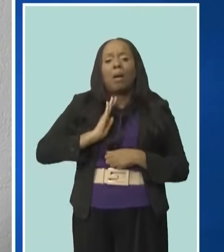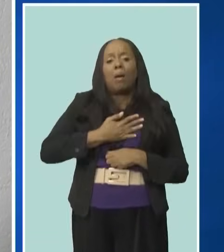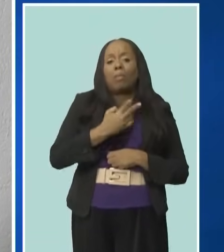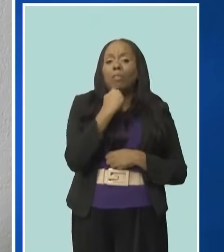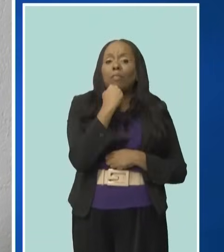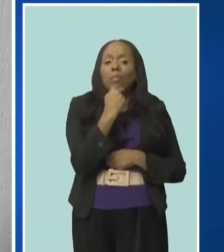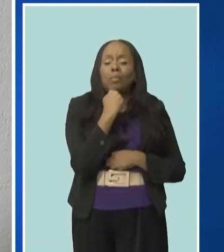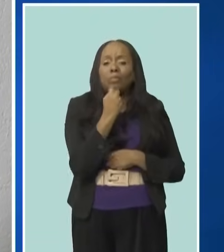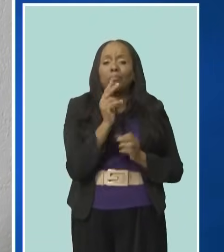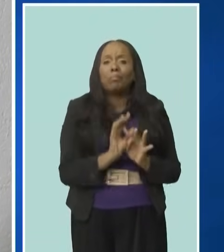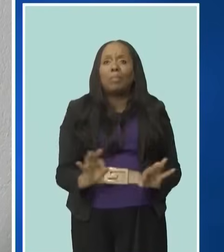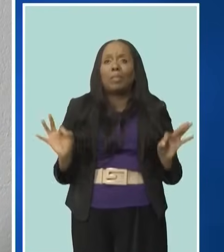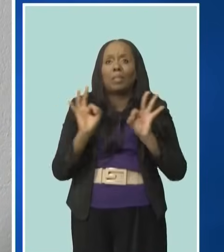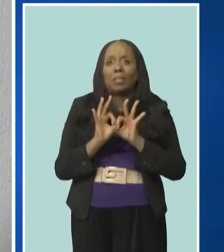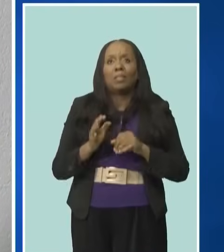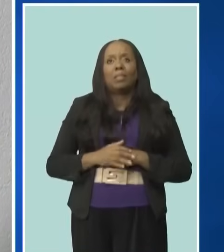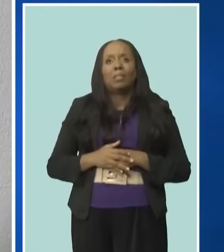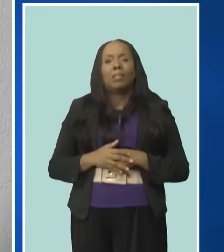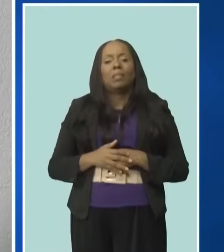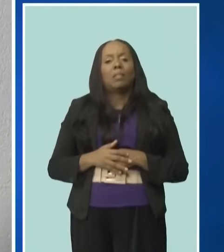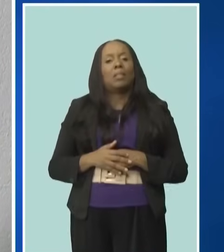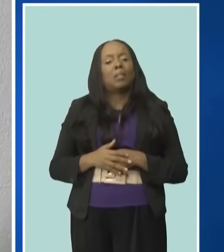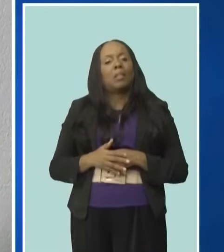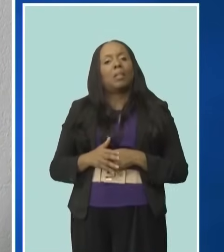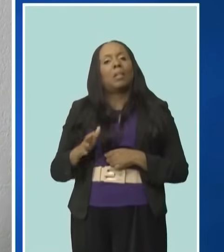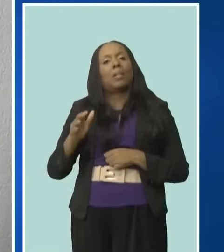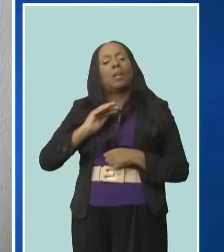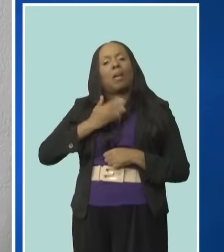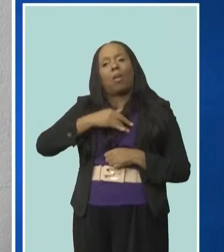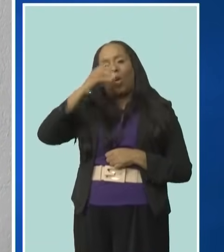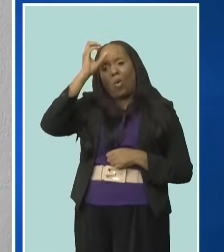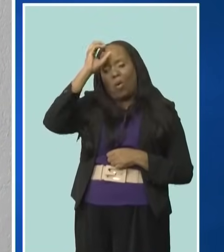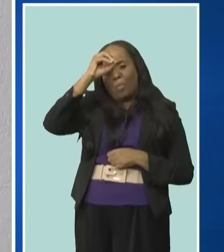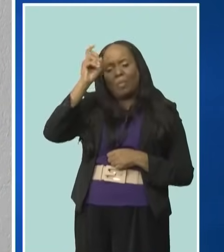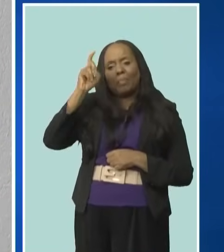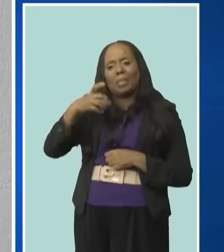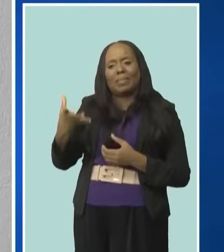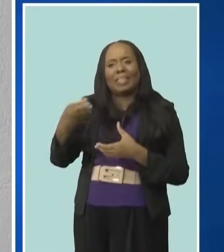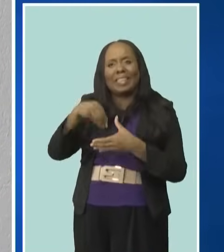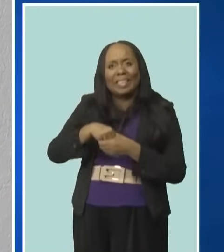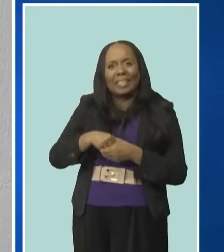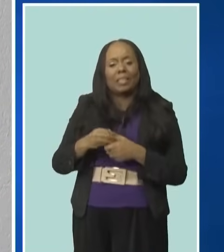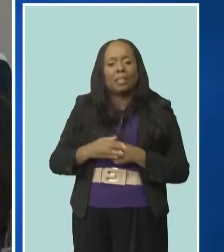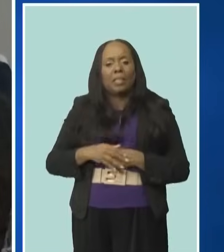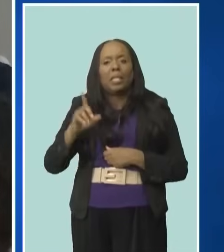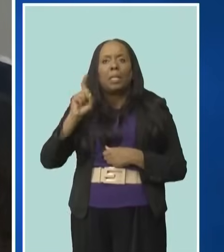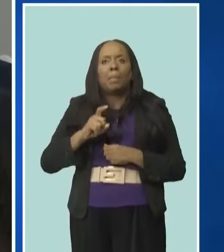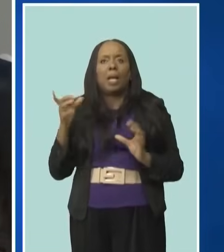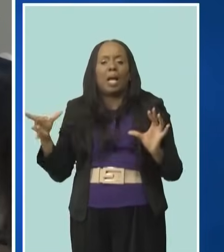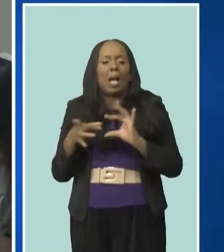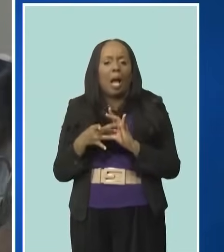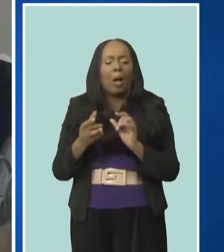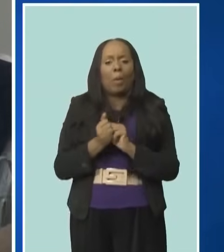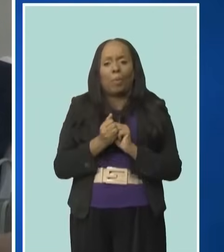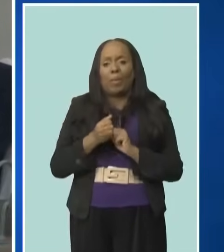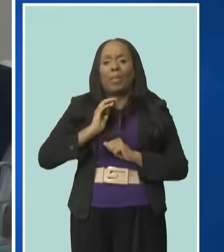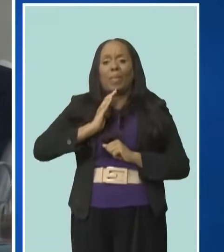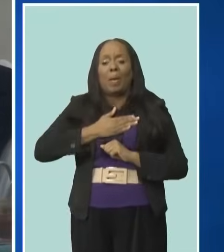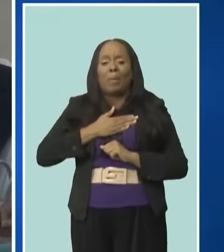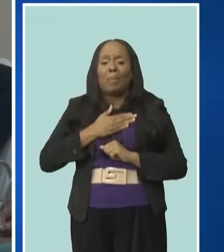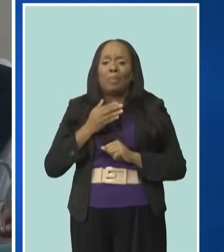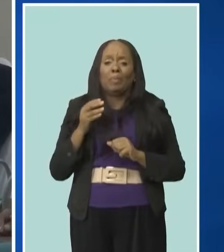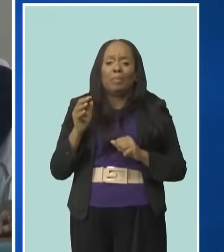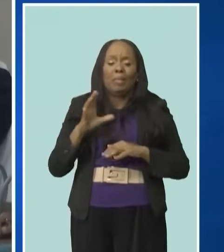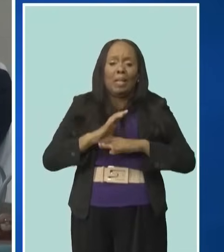It must be grounded in our context, and it must rise to meet the realities of our people. The conference seeks to showcase